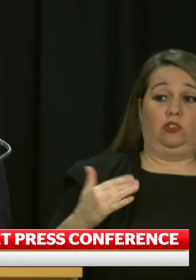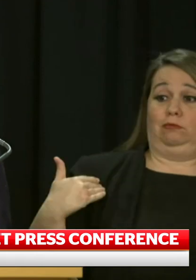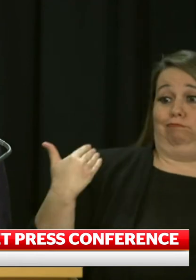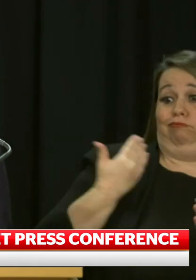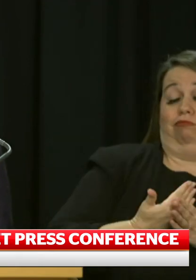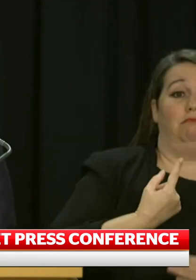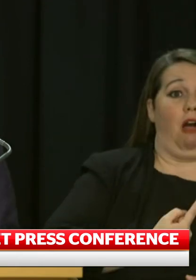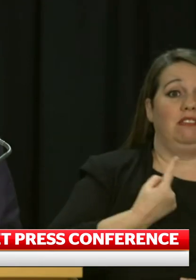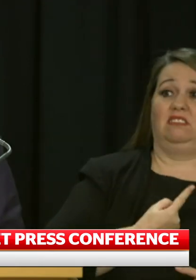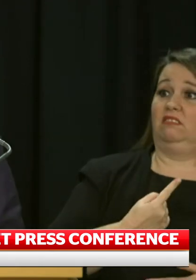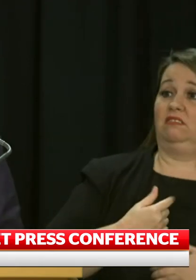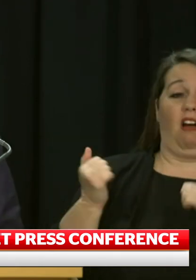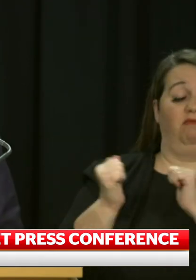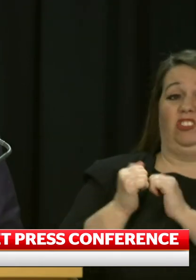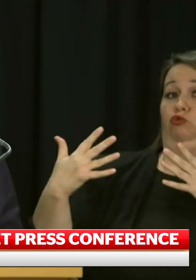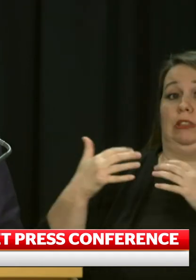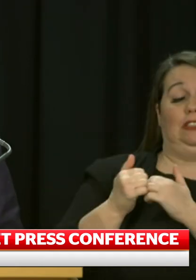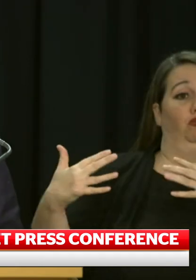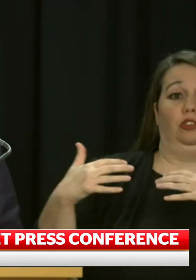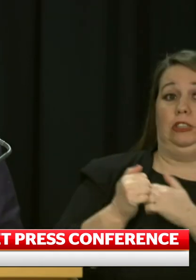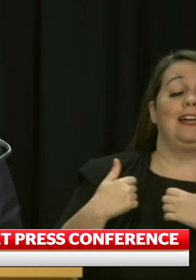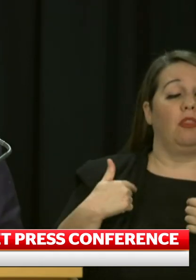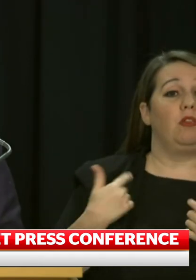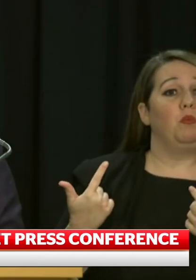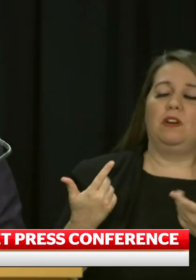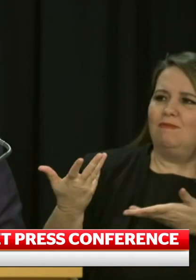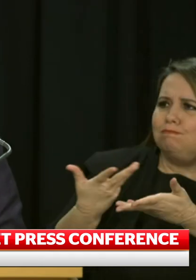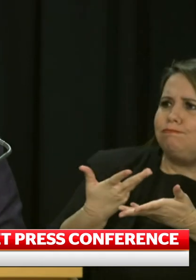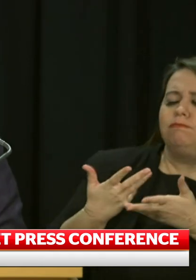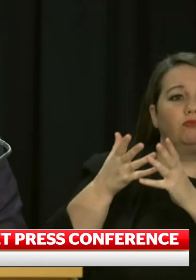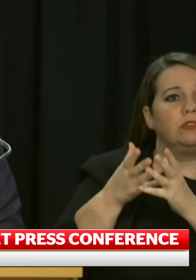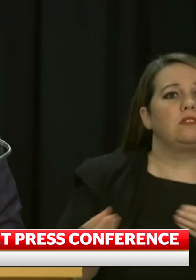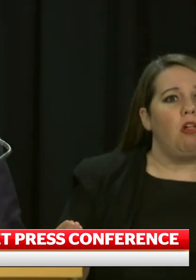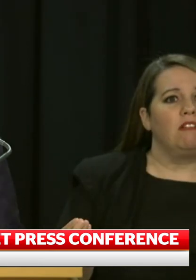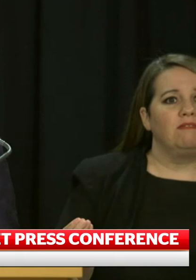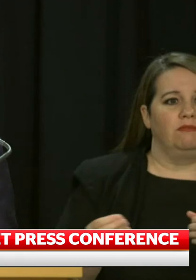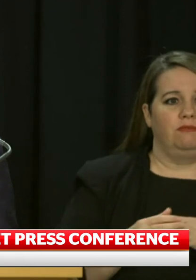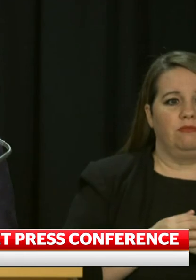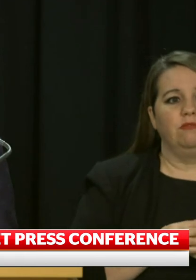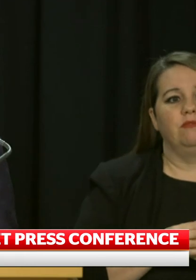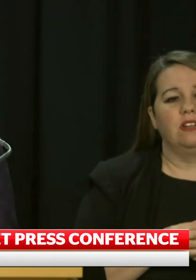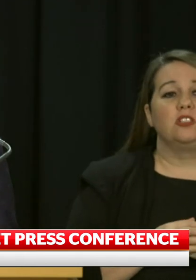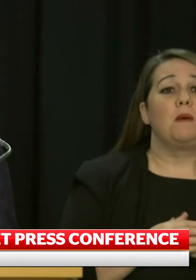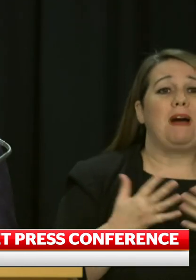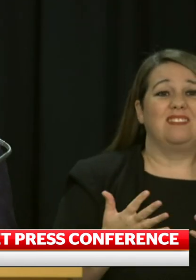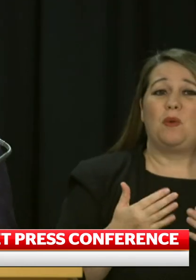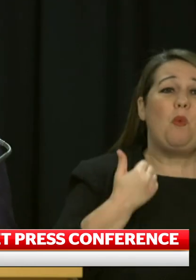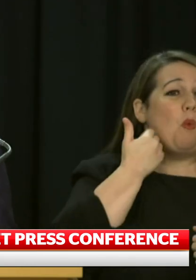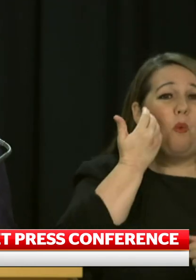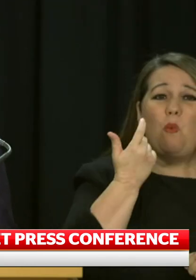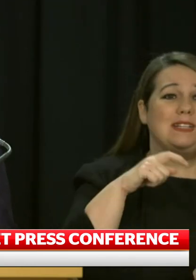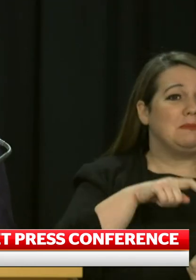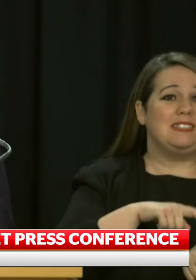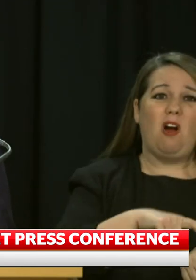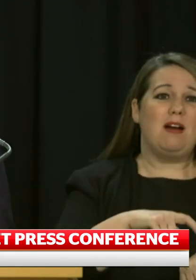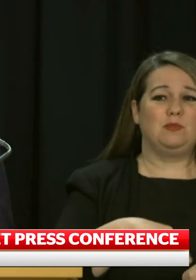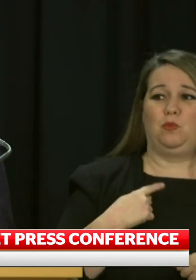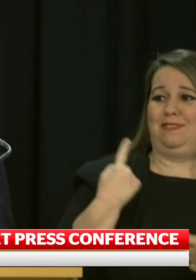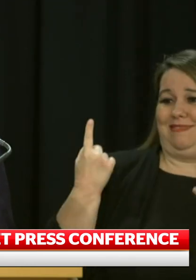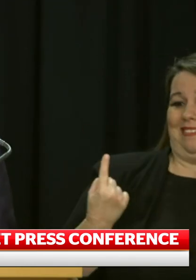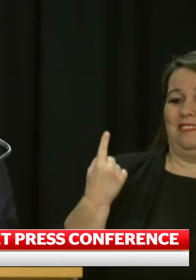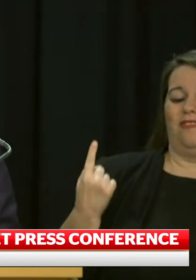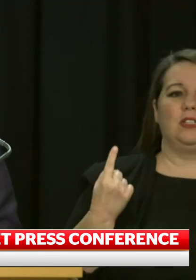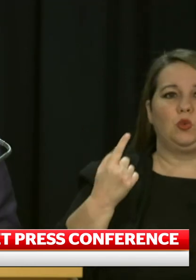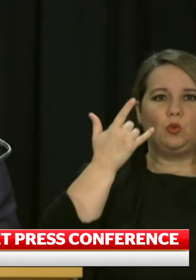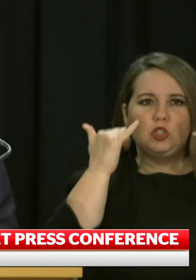been able to resolve that. But the reality is, you know, there are always going to be matters of judgment involved in Official Information